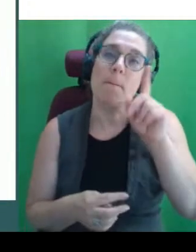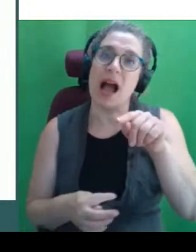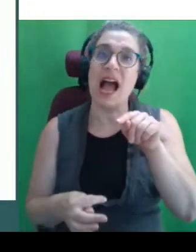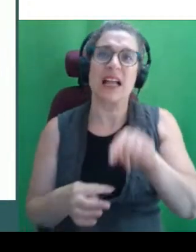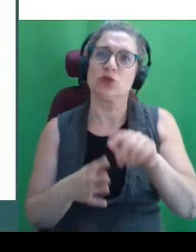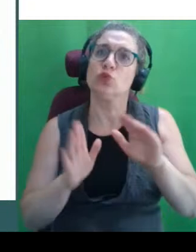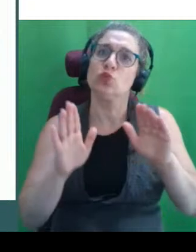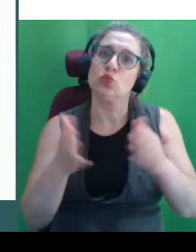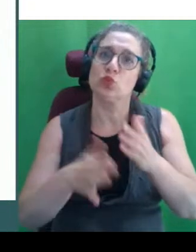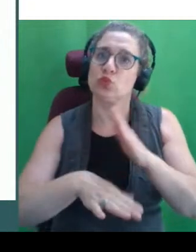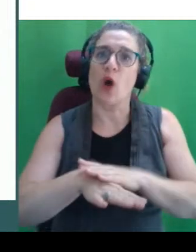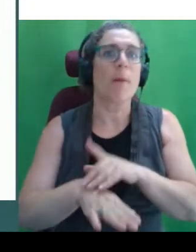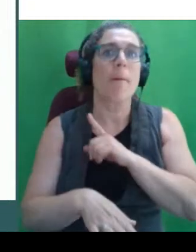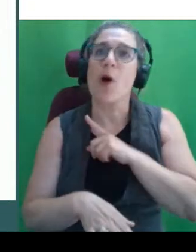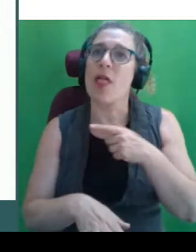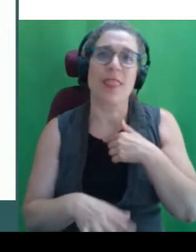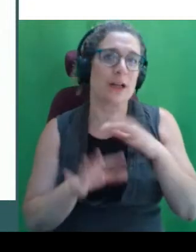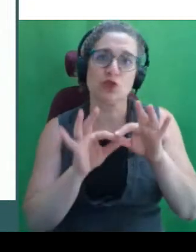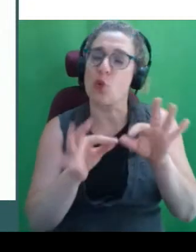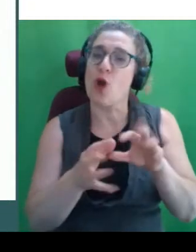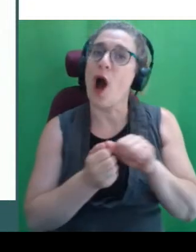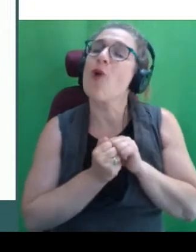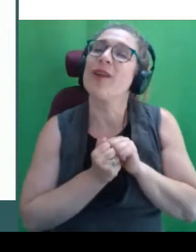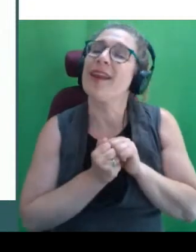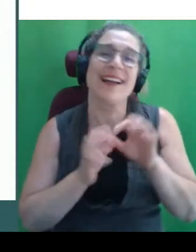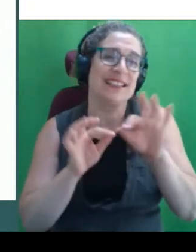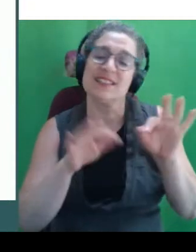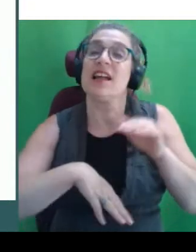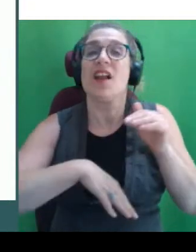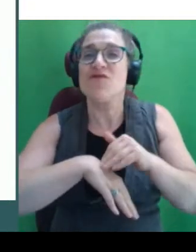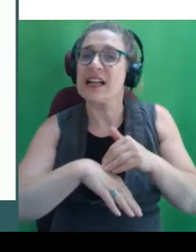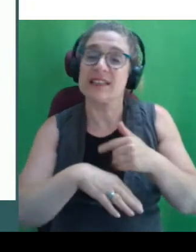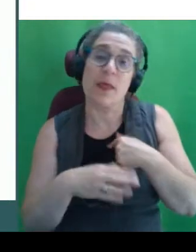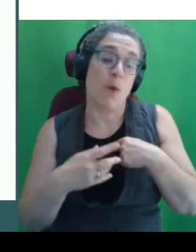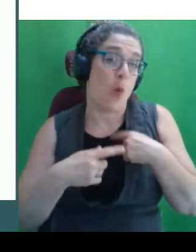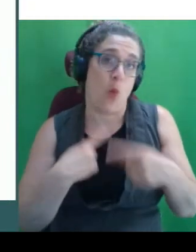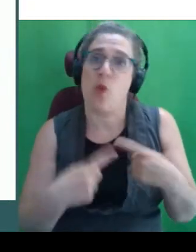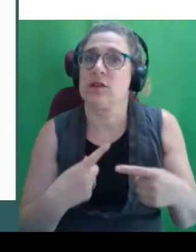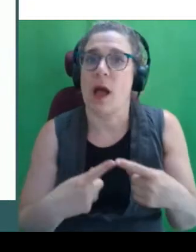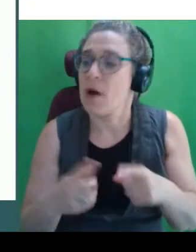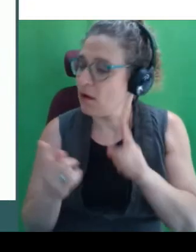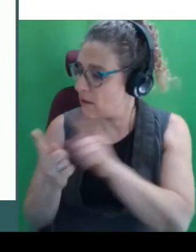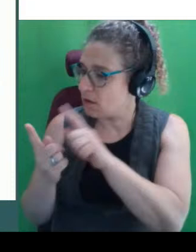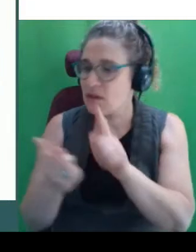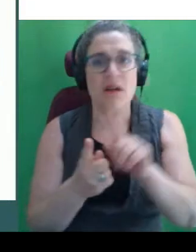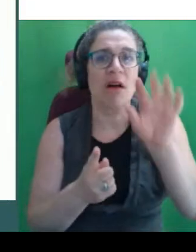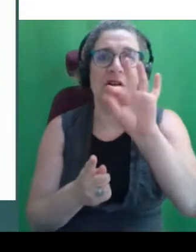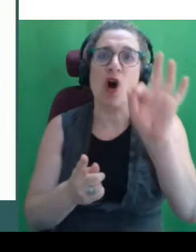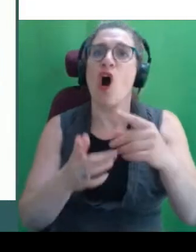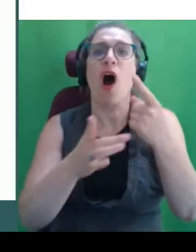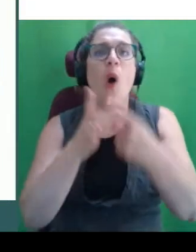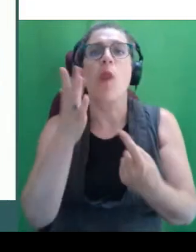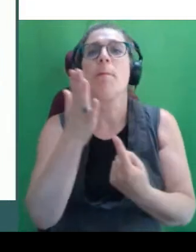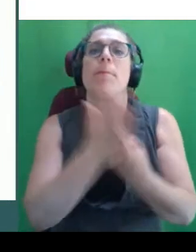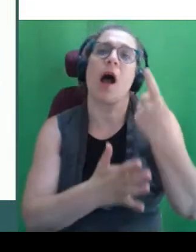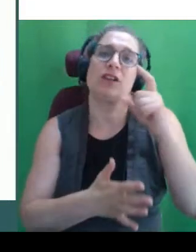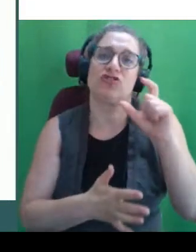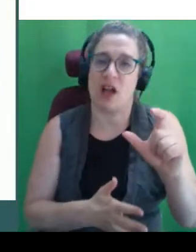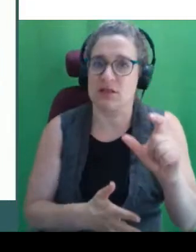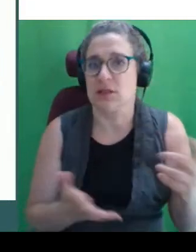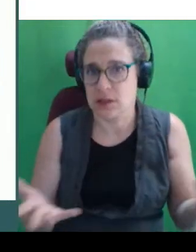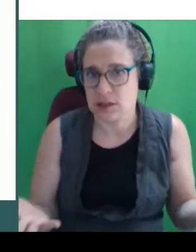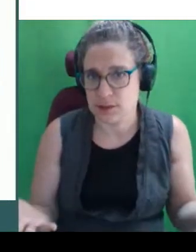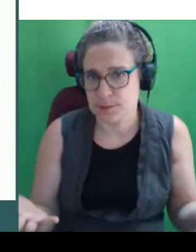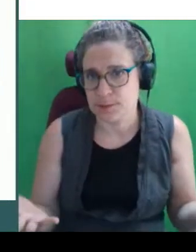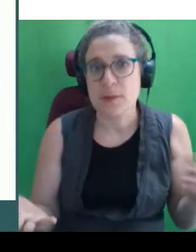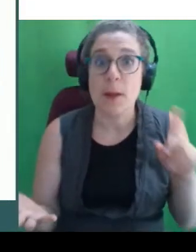don't own a cat and they don't regularly come into contact with cats. They only come into contact by chance. But just imagine if you've gone